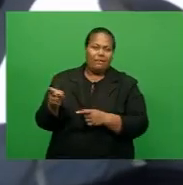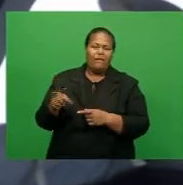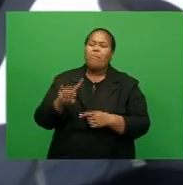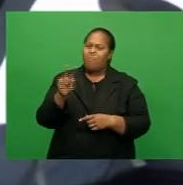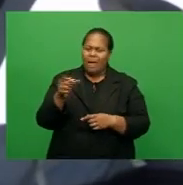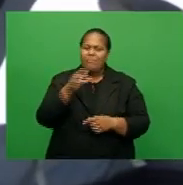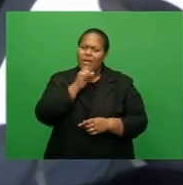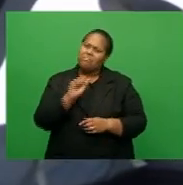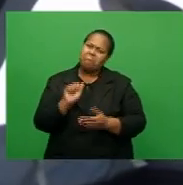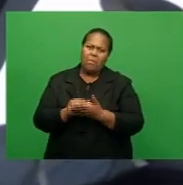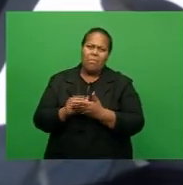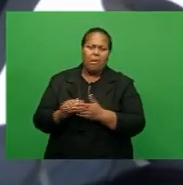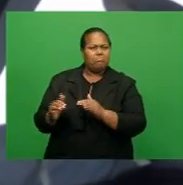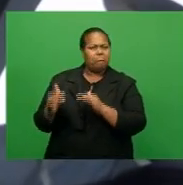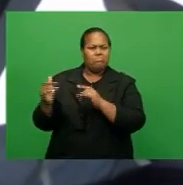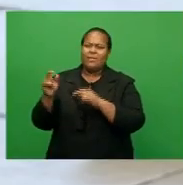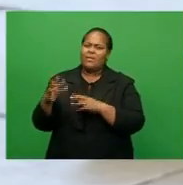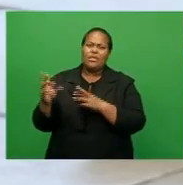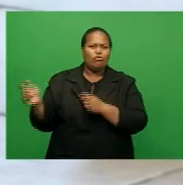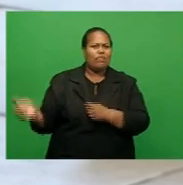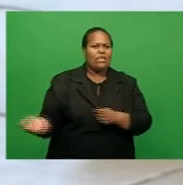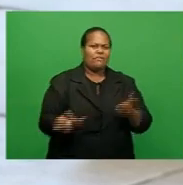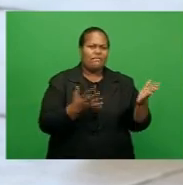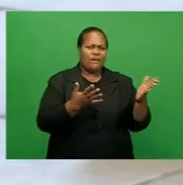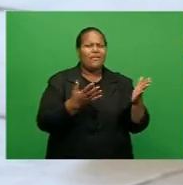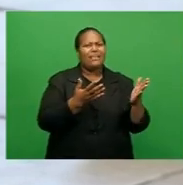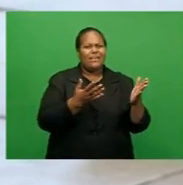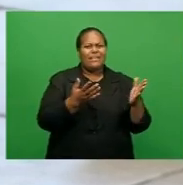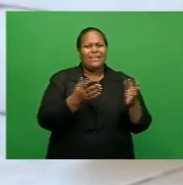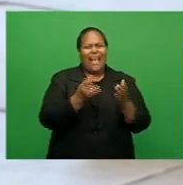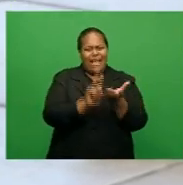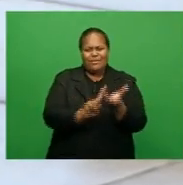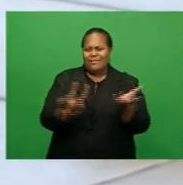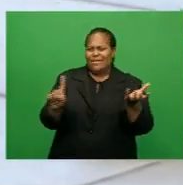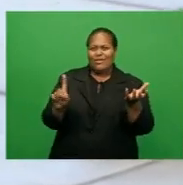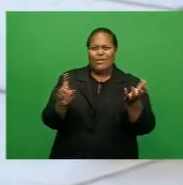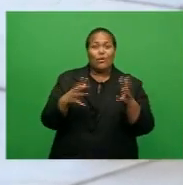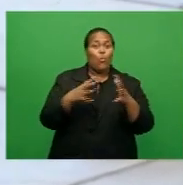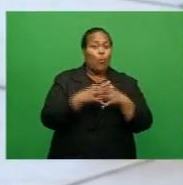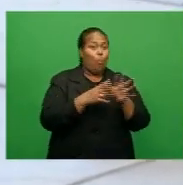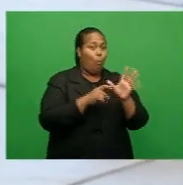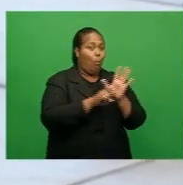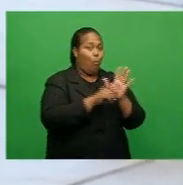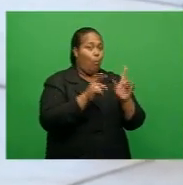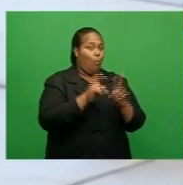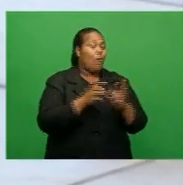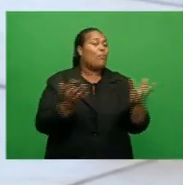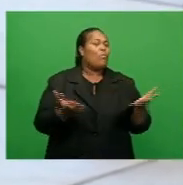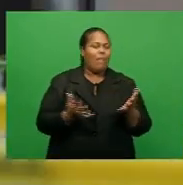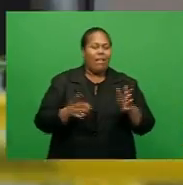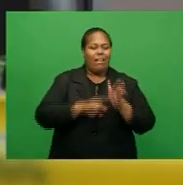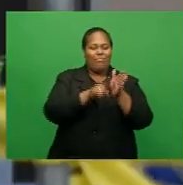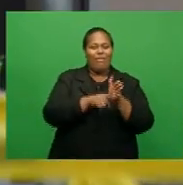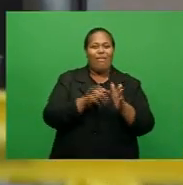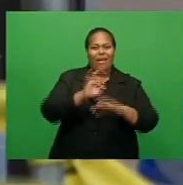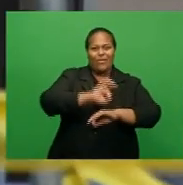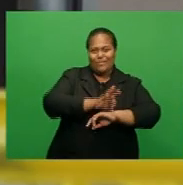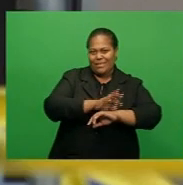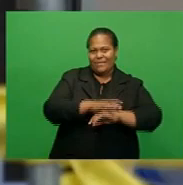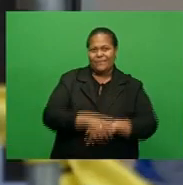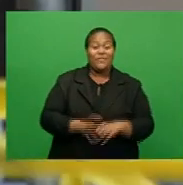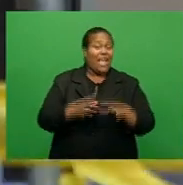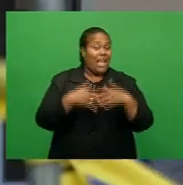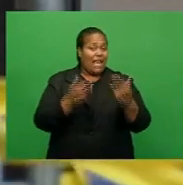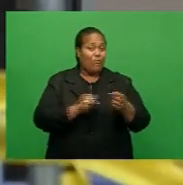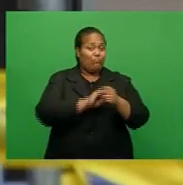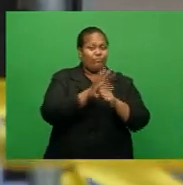condition and has been transferred to the isolation ward at the Lautoka Hospital. The overall number of COVID-19 cases in Fiji stands